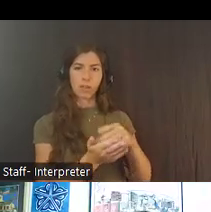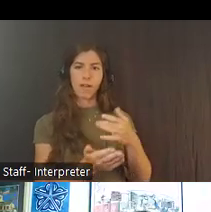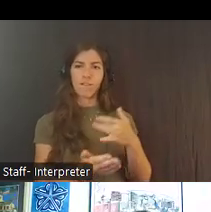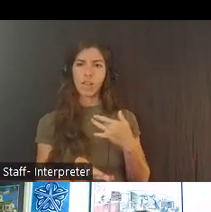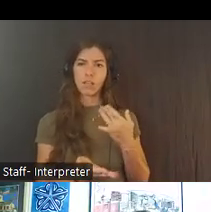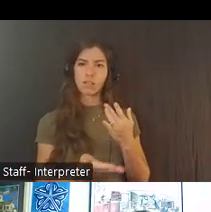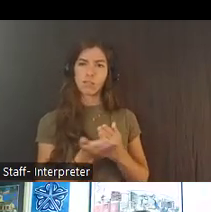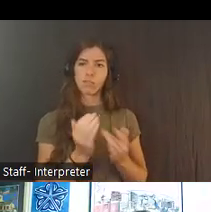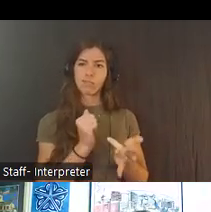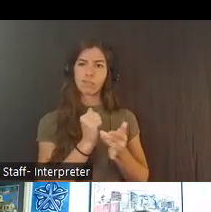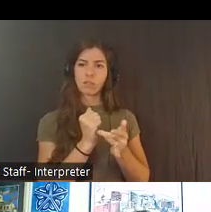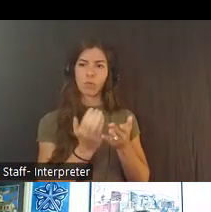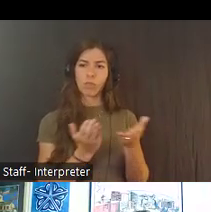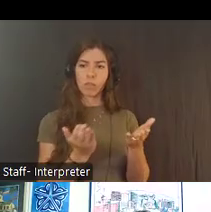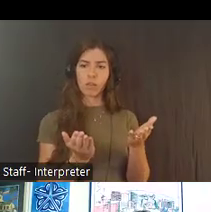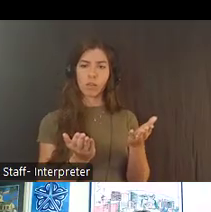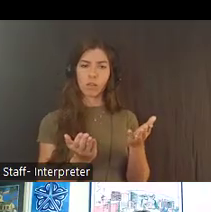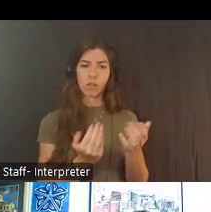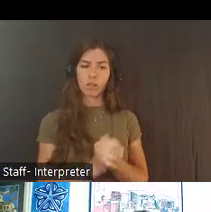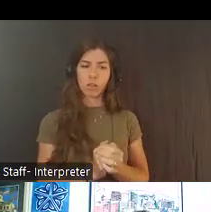some technical thing,